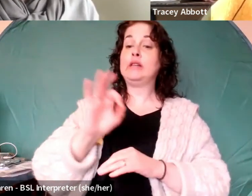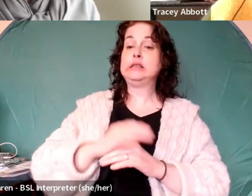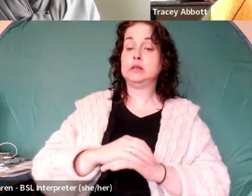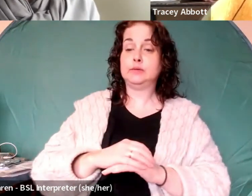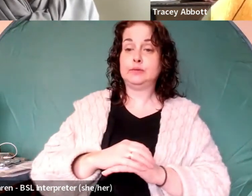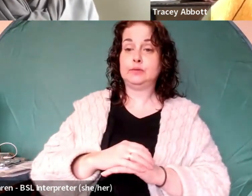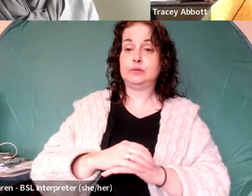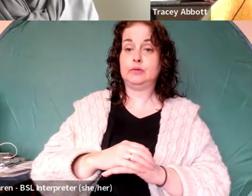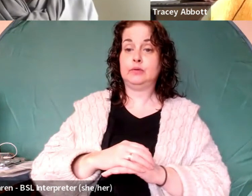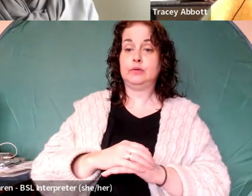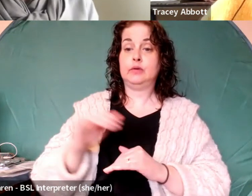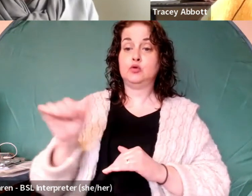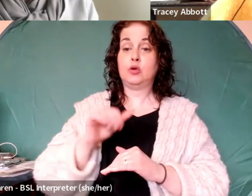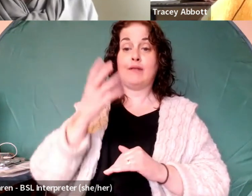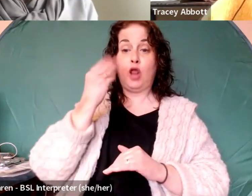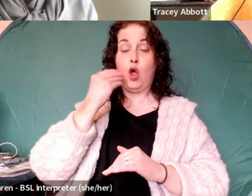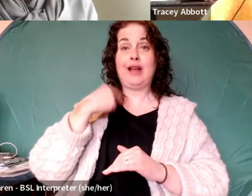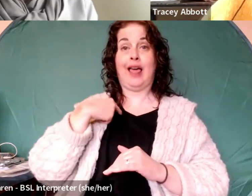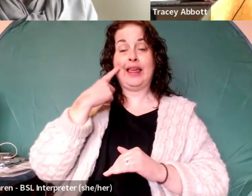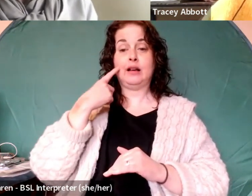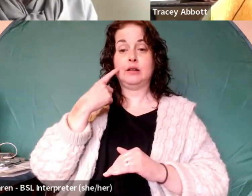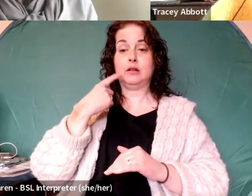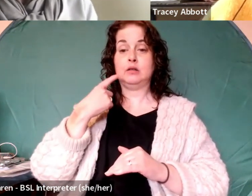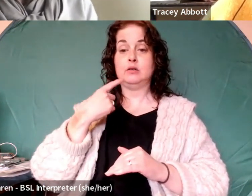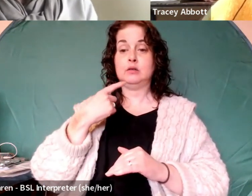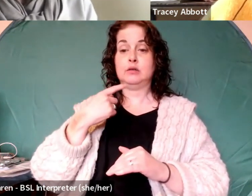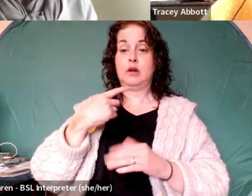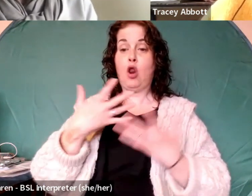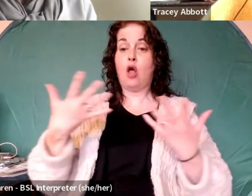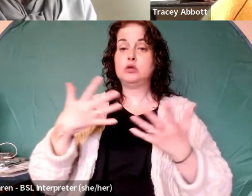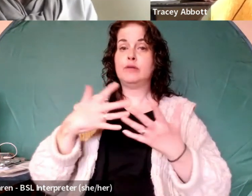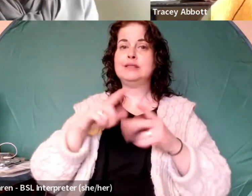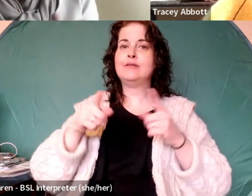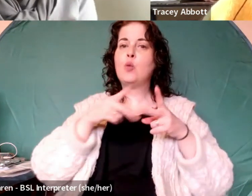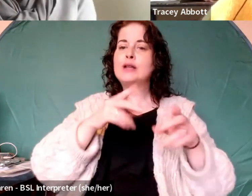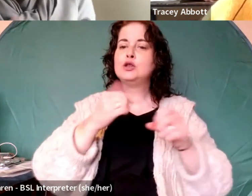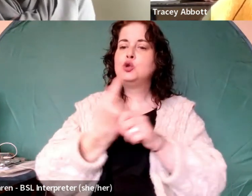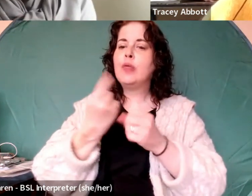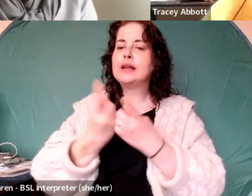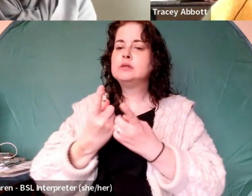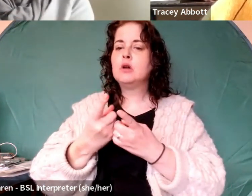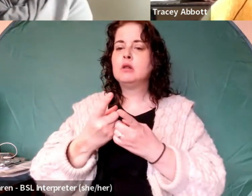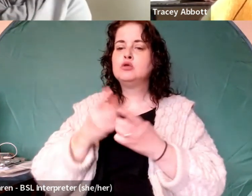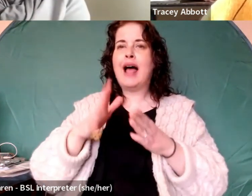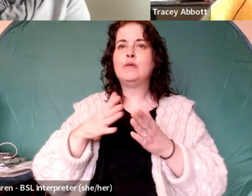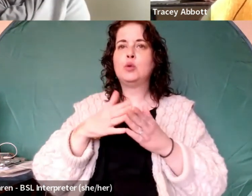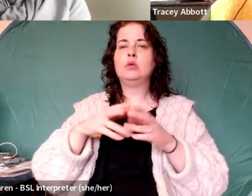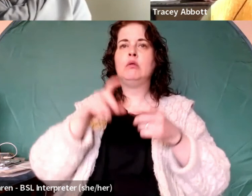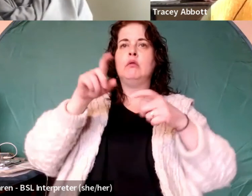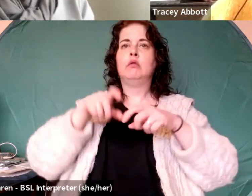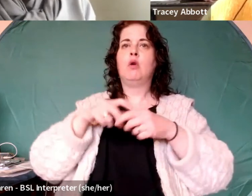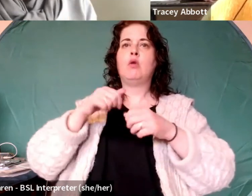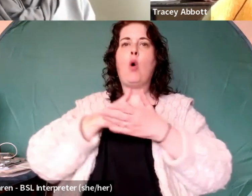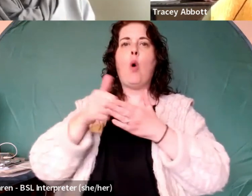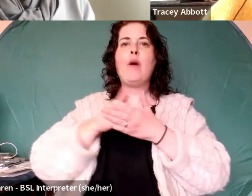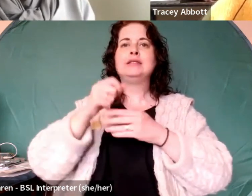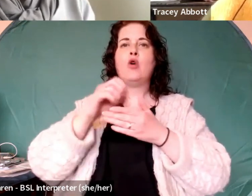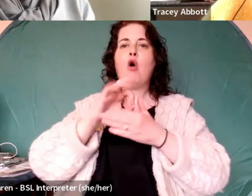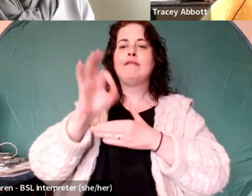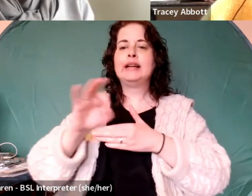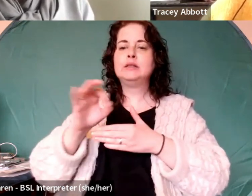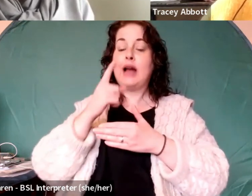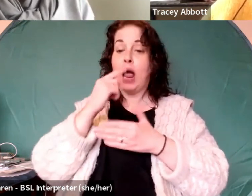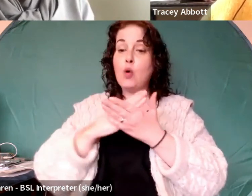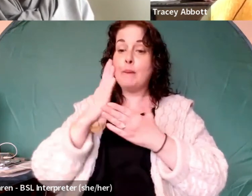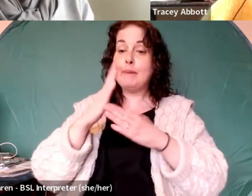actually we should have learnt, I think, during the pandemic, there are lots of right ways of doing things. It doesn't have to be done the way we've always done it. We can work